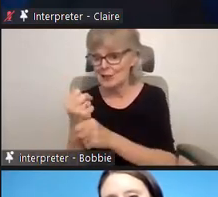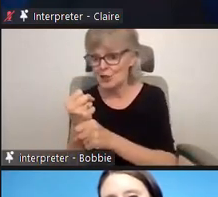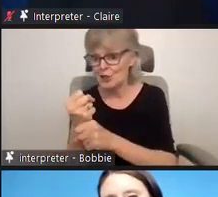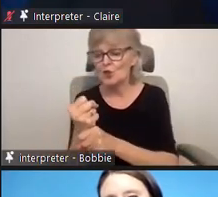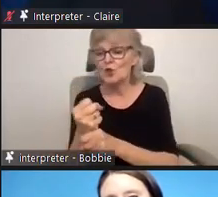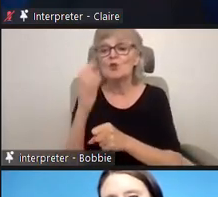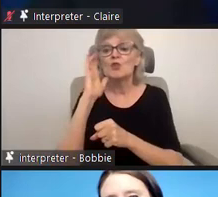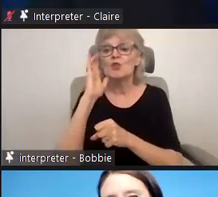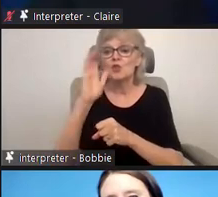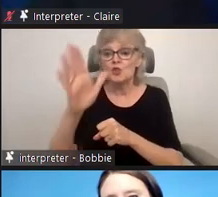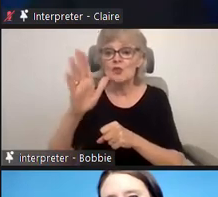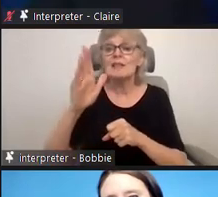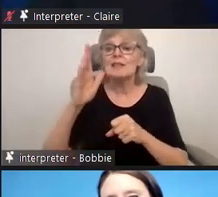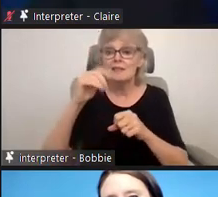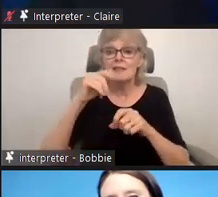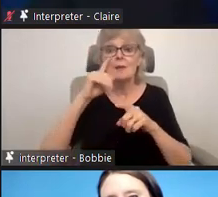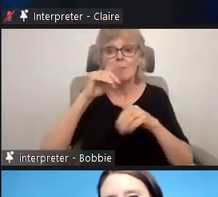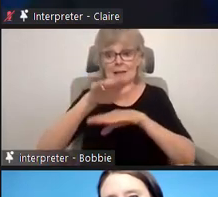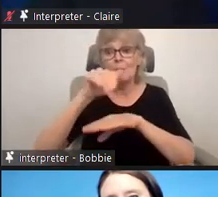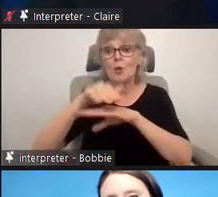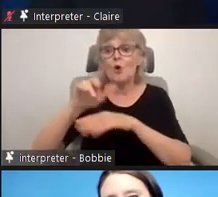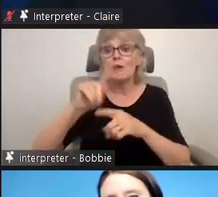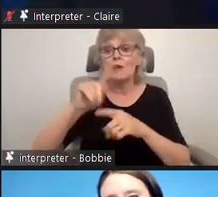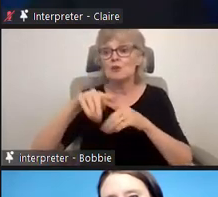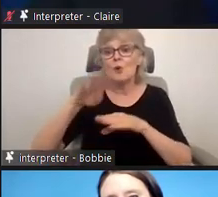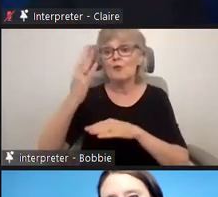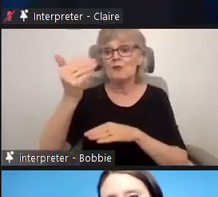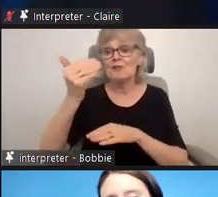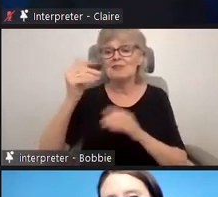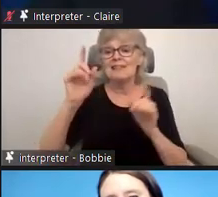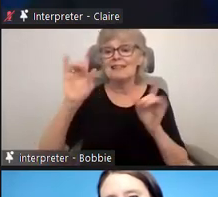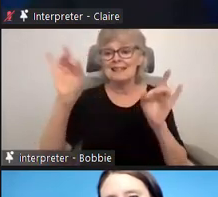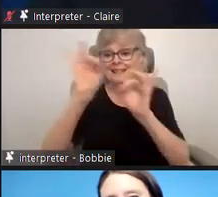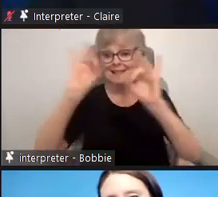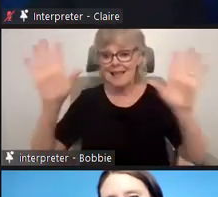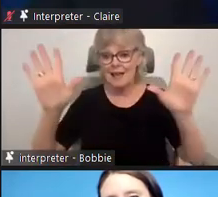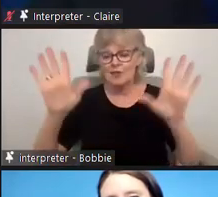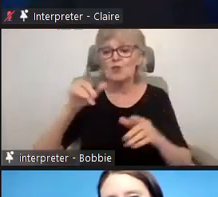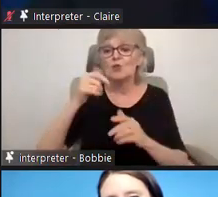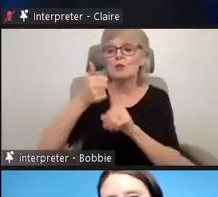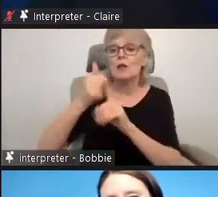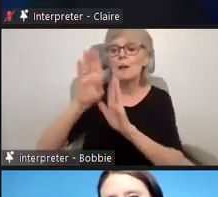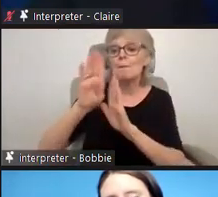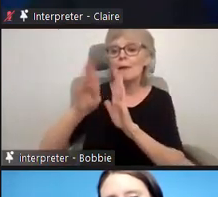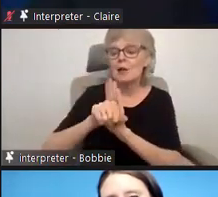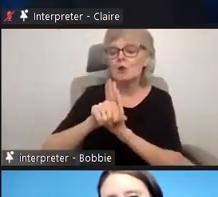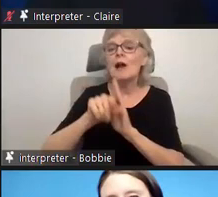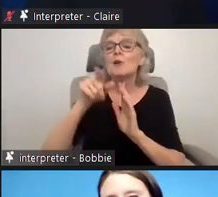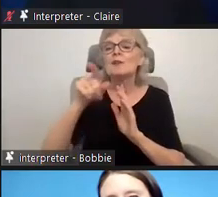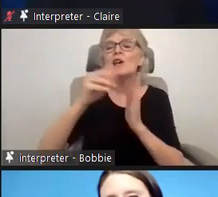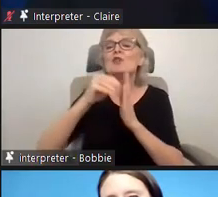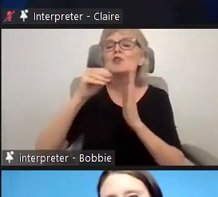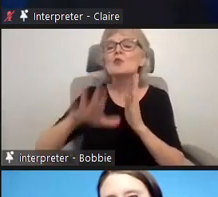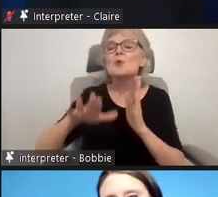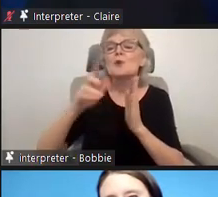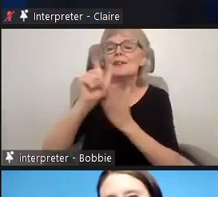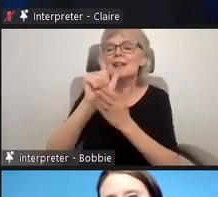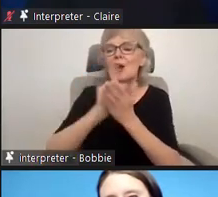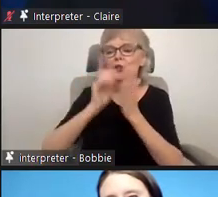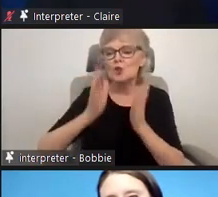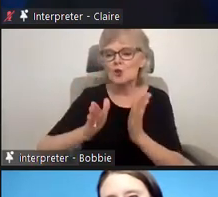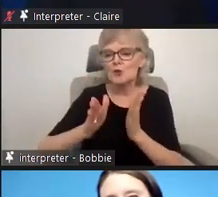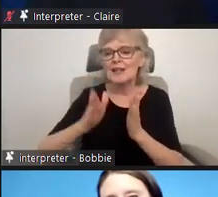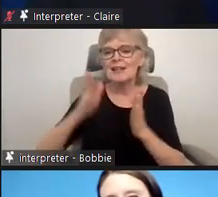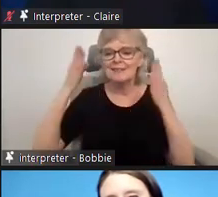over 15 different disasters. Elisa also has a background with serving as a student attorney, focusing